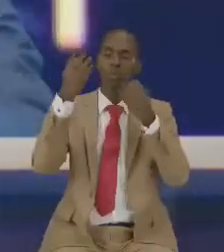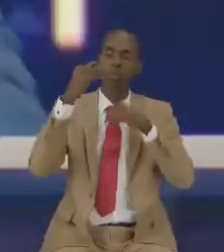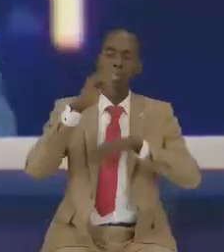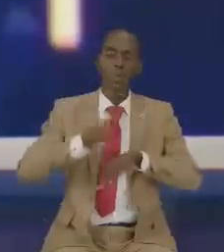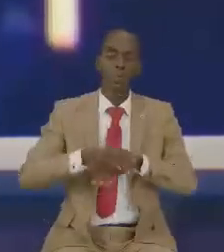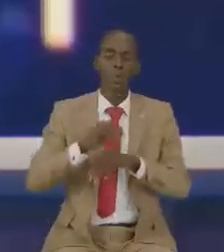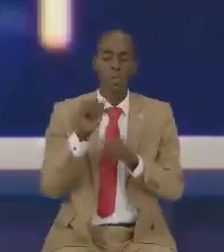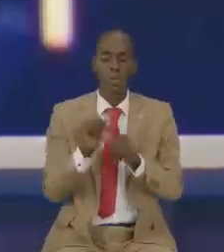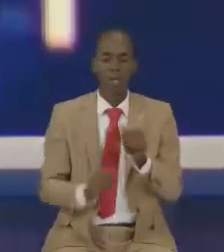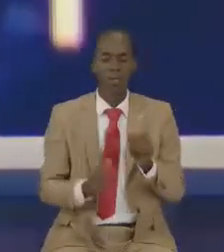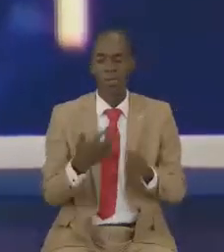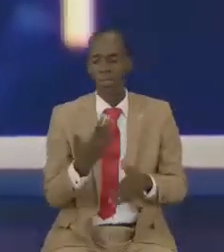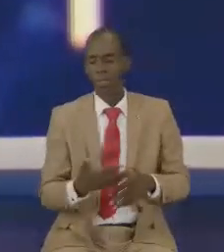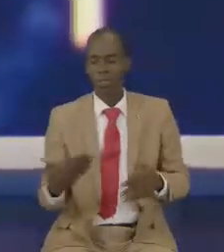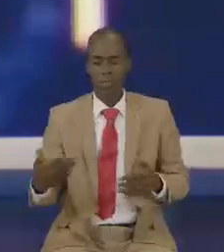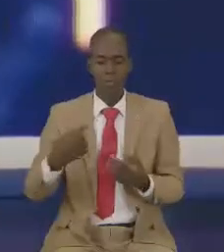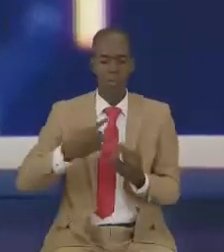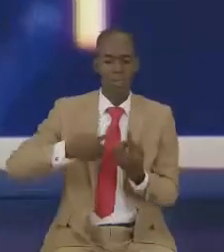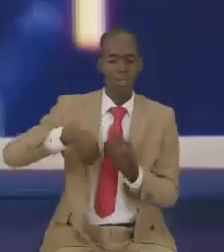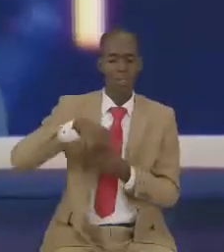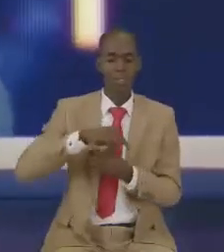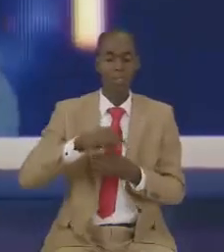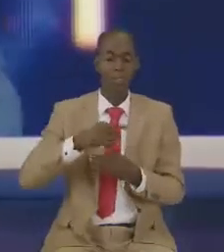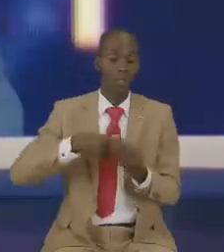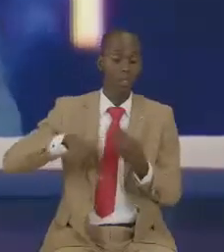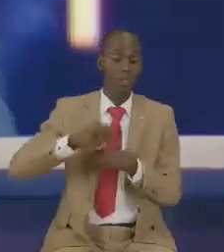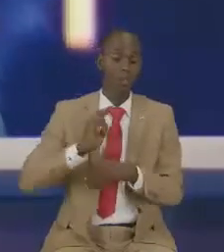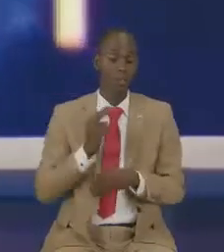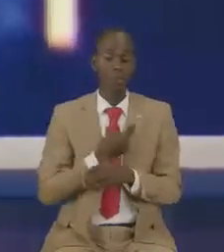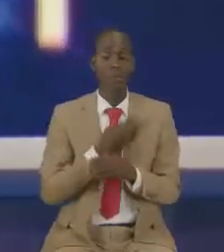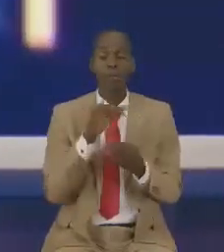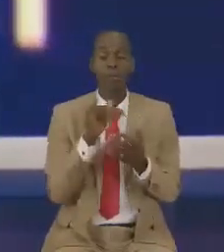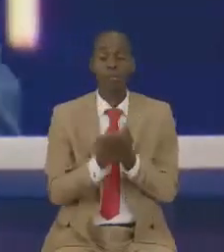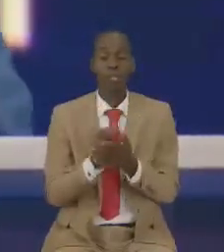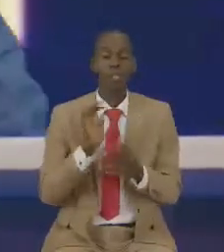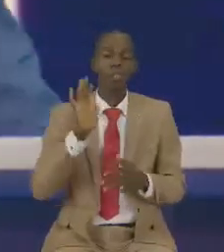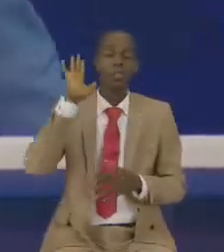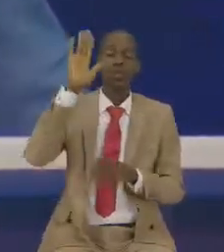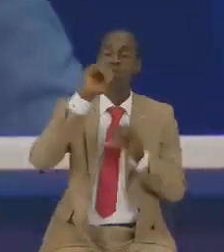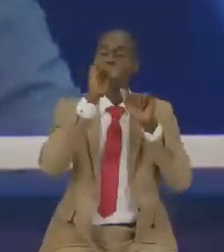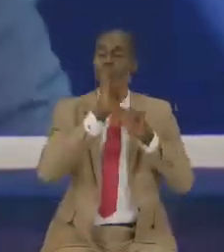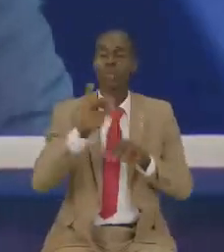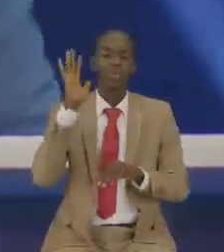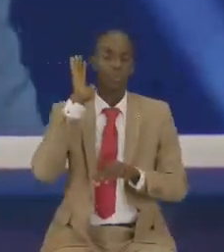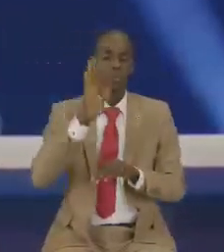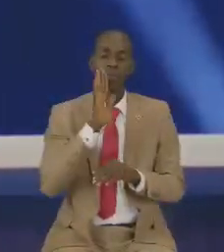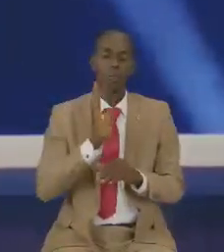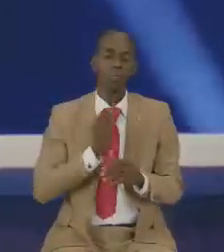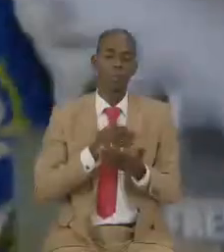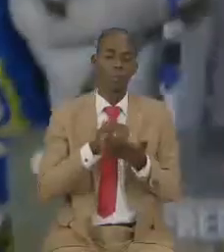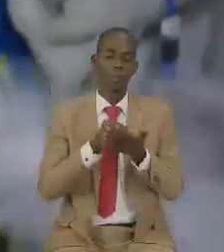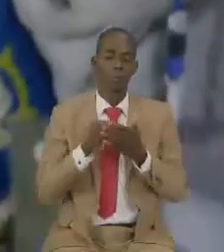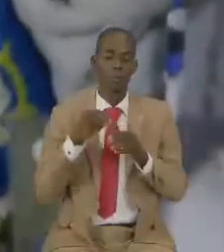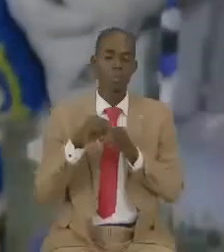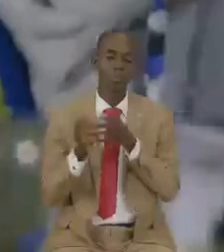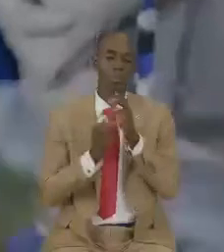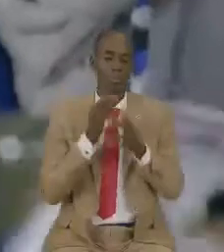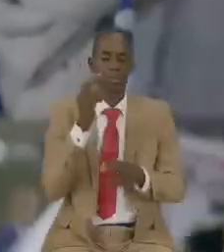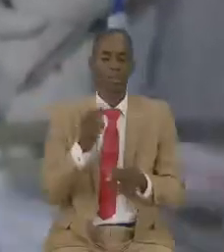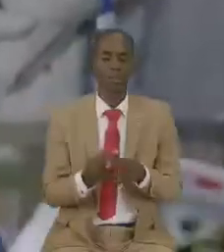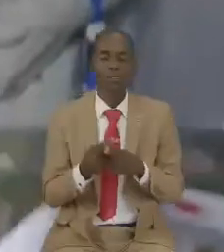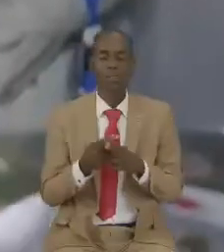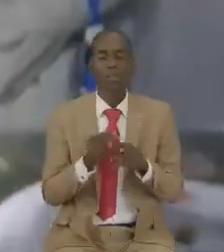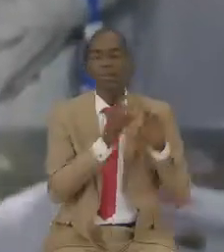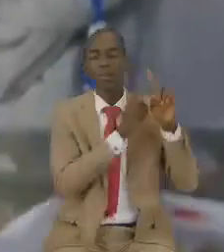everything around us so that your blessing will be ours in Jesus' name. Lord,